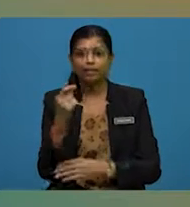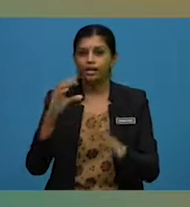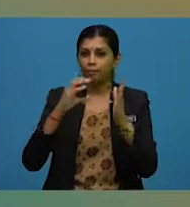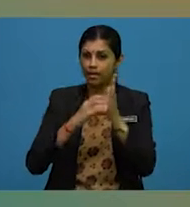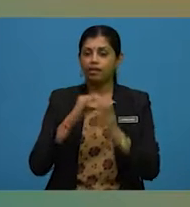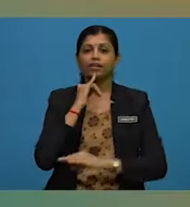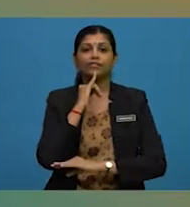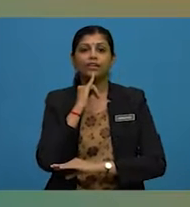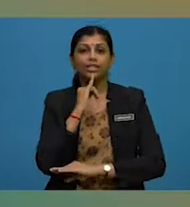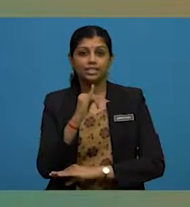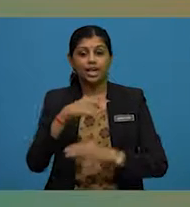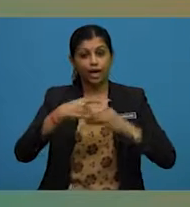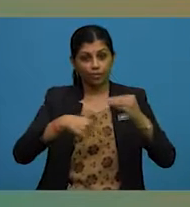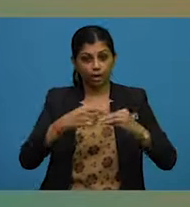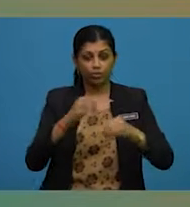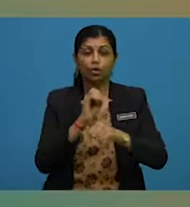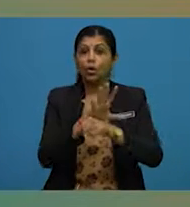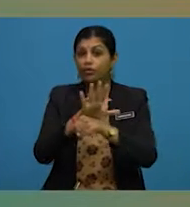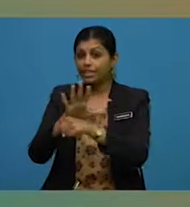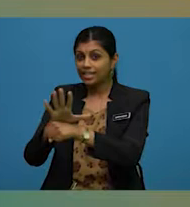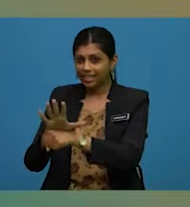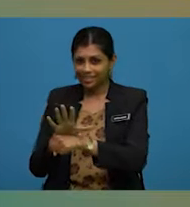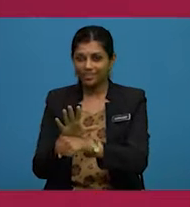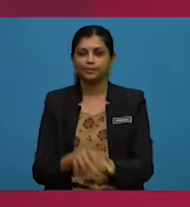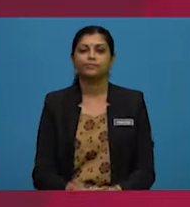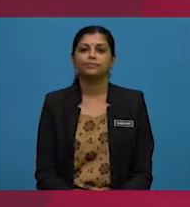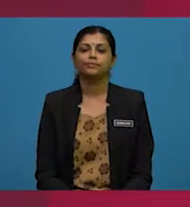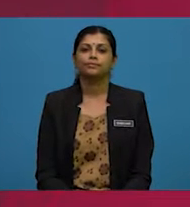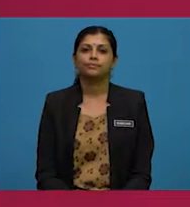paragraph describes COVID-19.